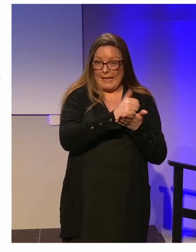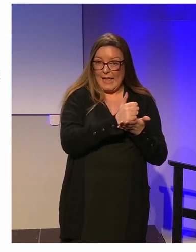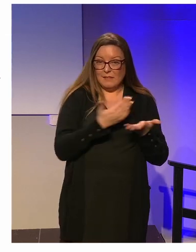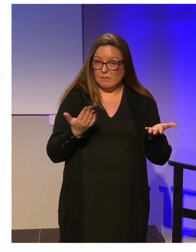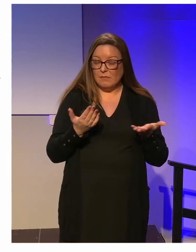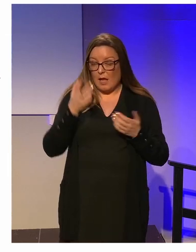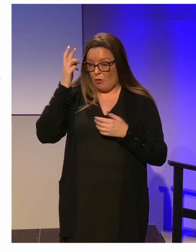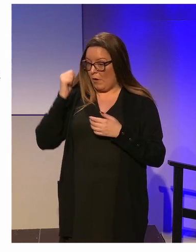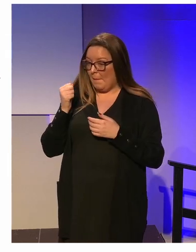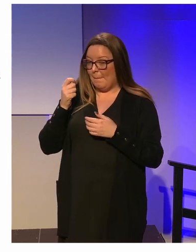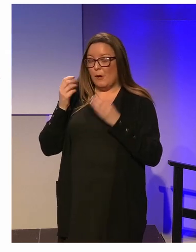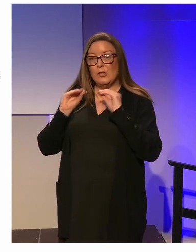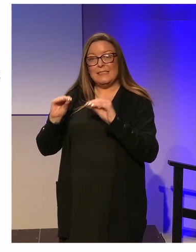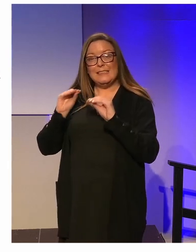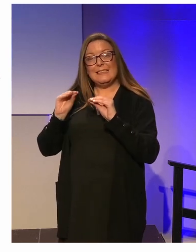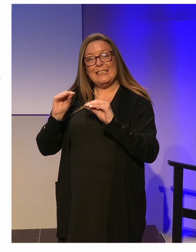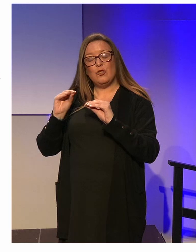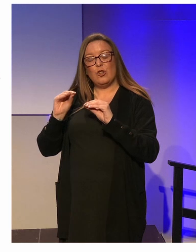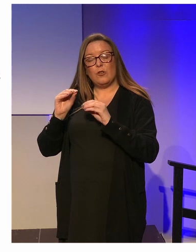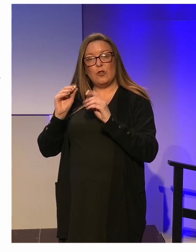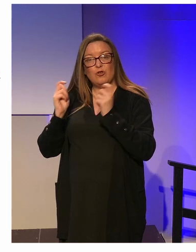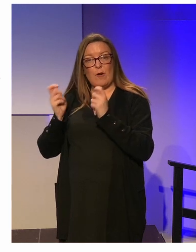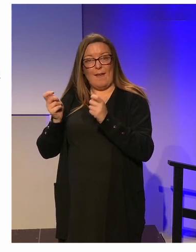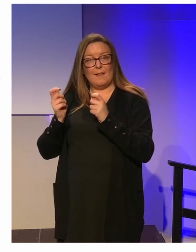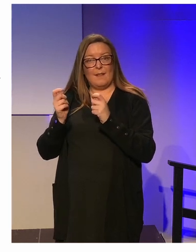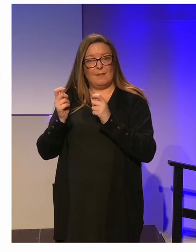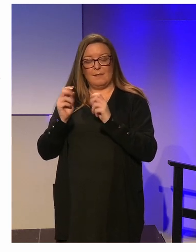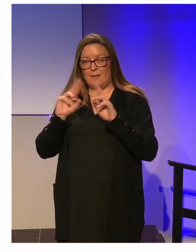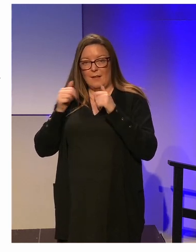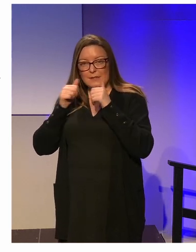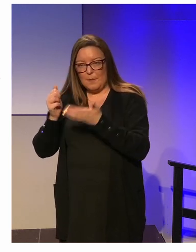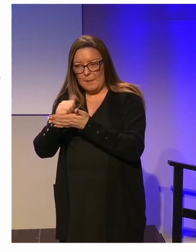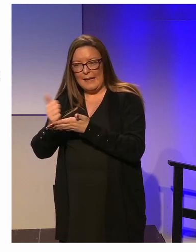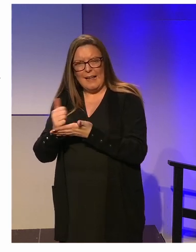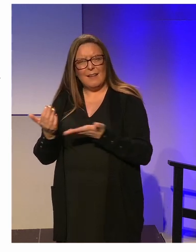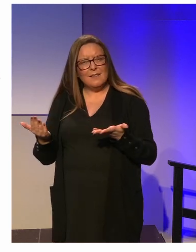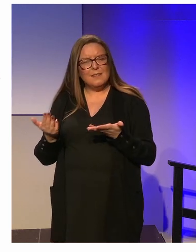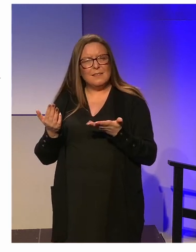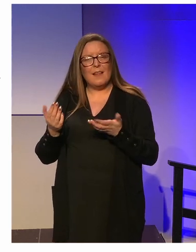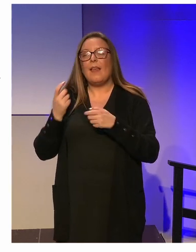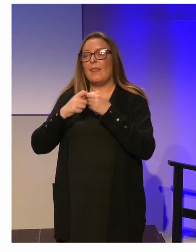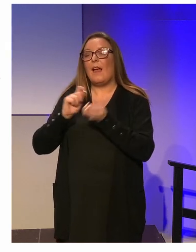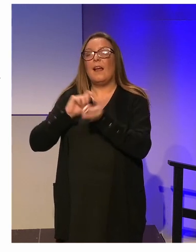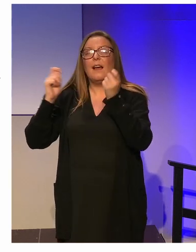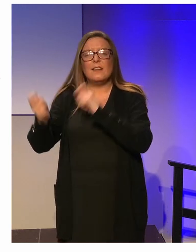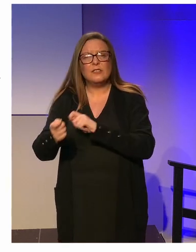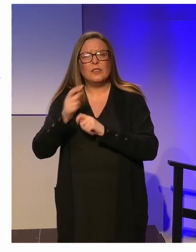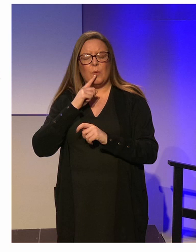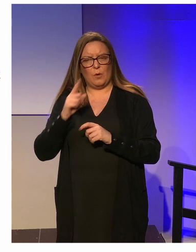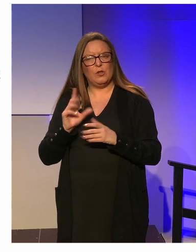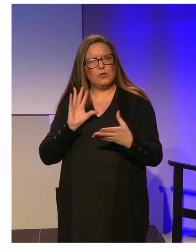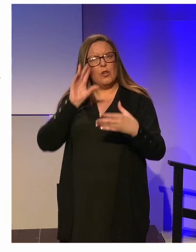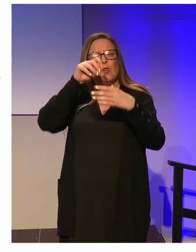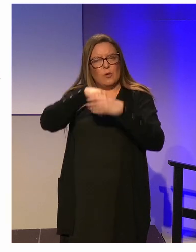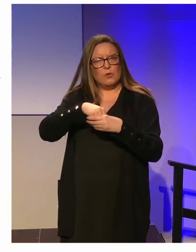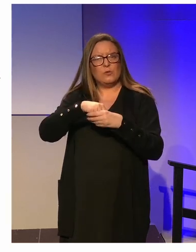in teacher training and it was only decriminalised when I was in my final year of teacher training. So inclusion does change things. It